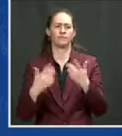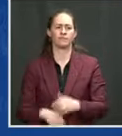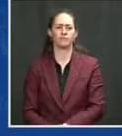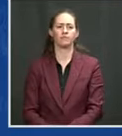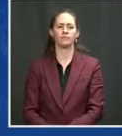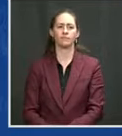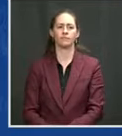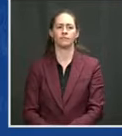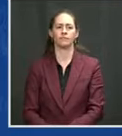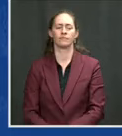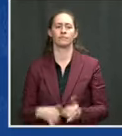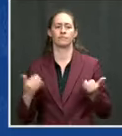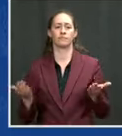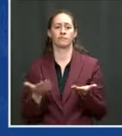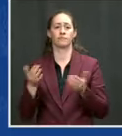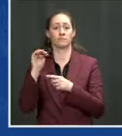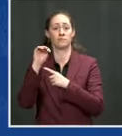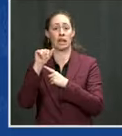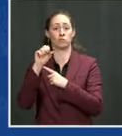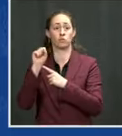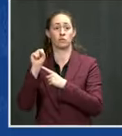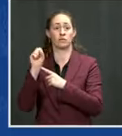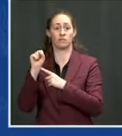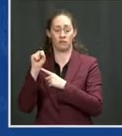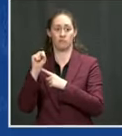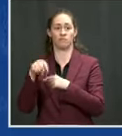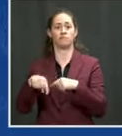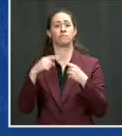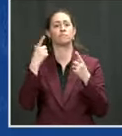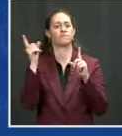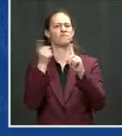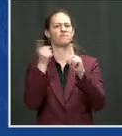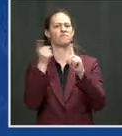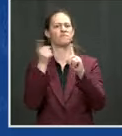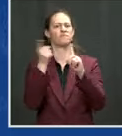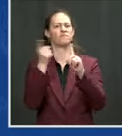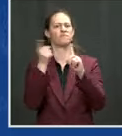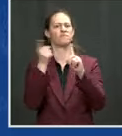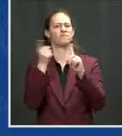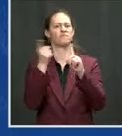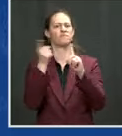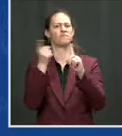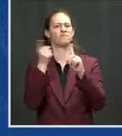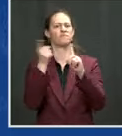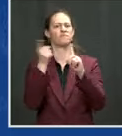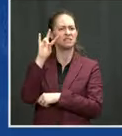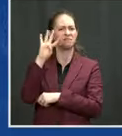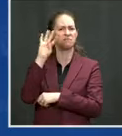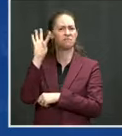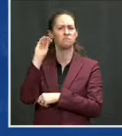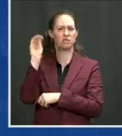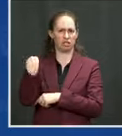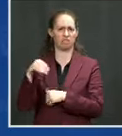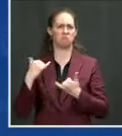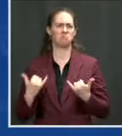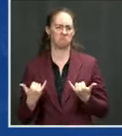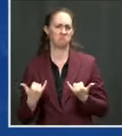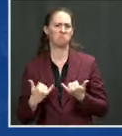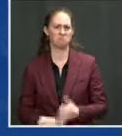population that's gotten a first dose. My friends north of us in Vermont are actually to catch up to them.